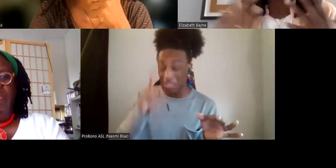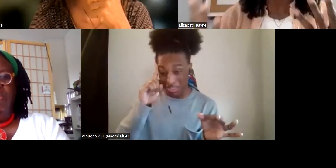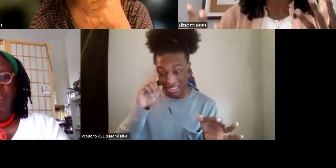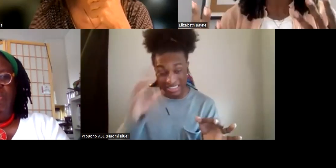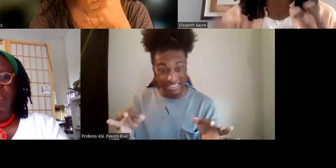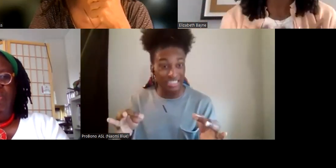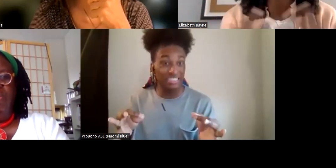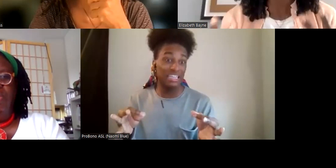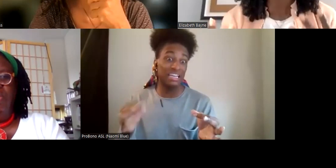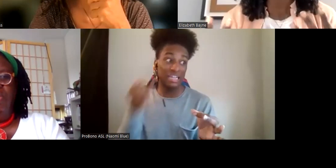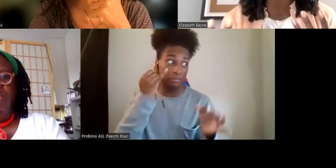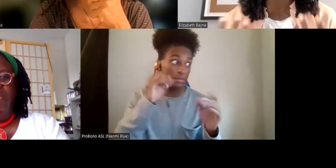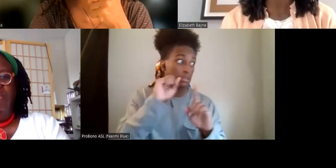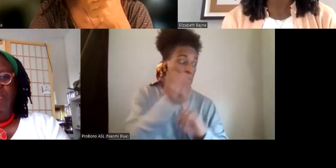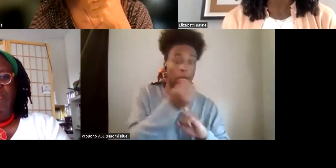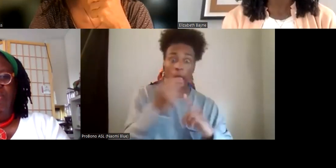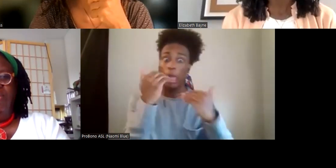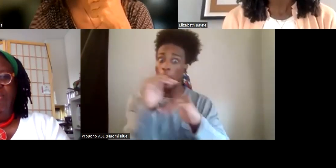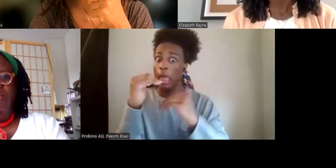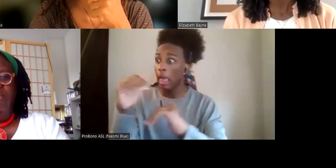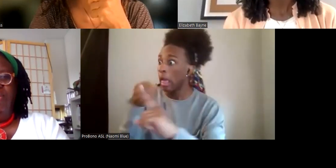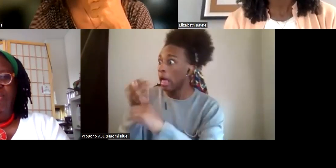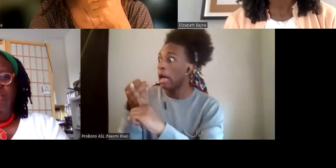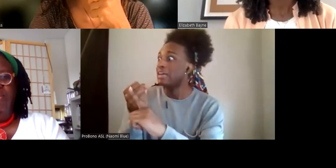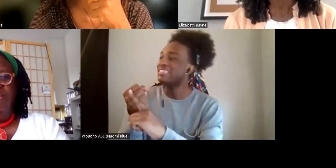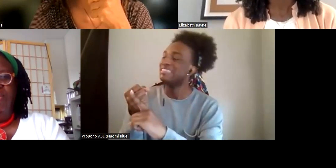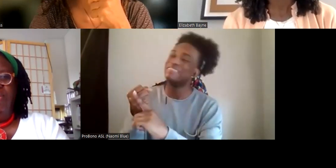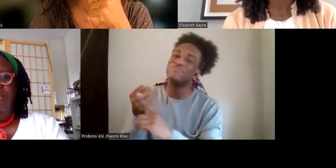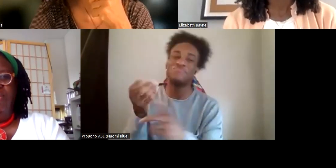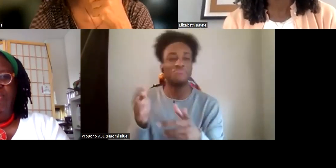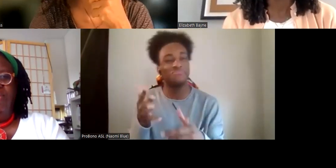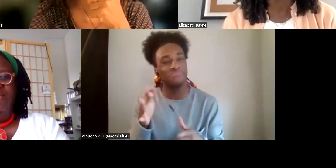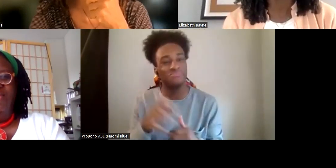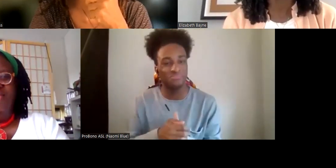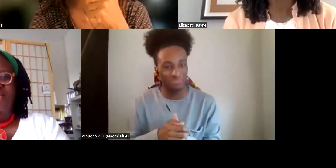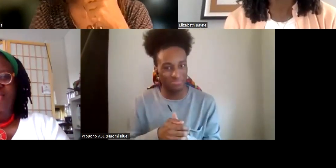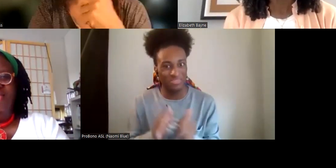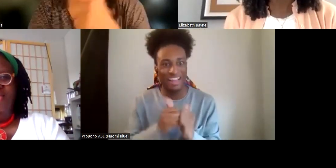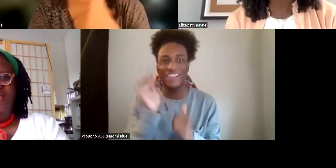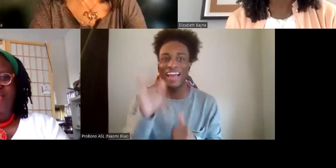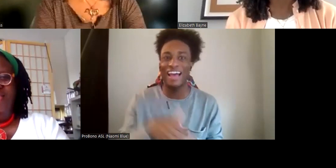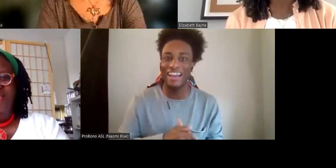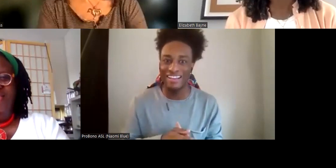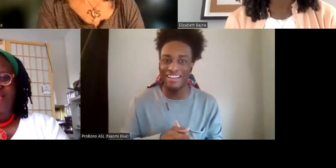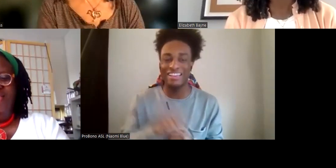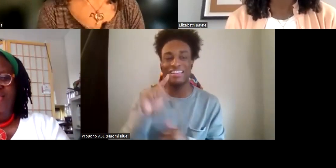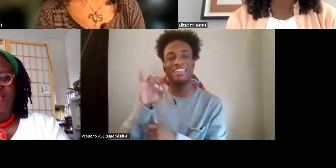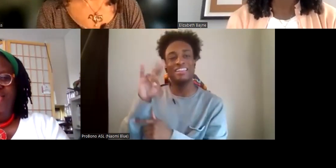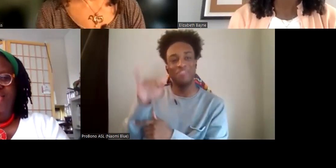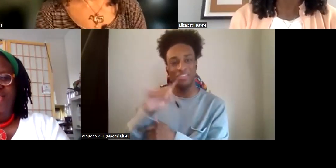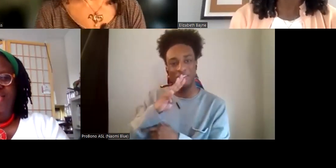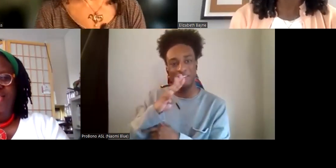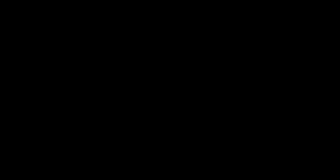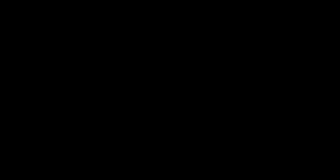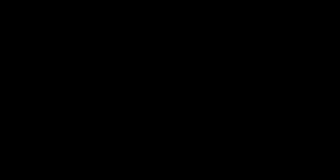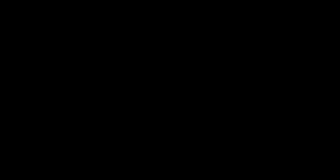it very difficult to reach some of those goals? How was that? That's good. Sergio, we're ready for the